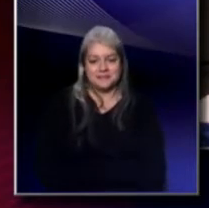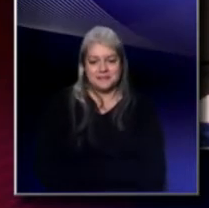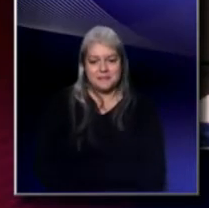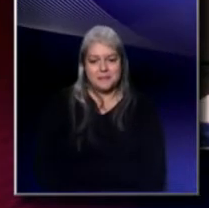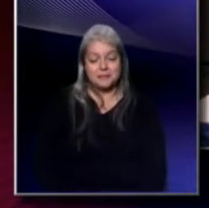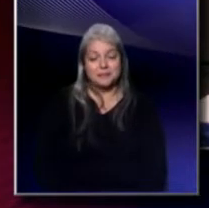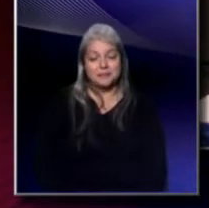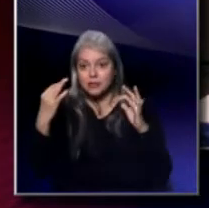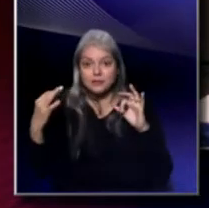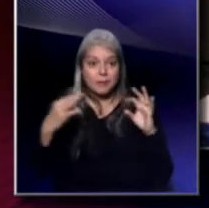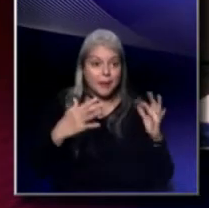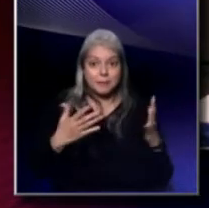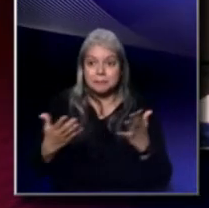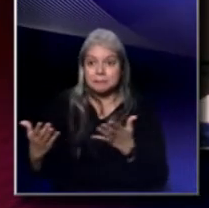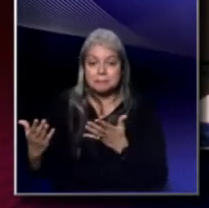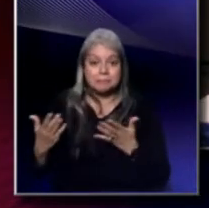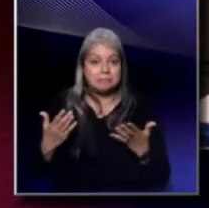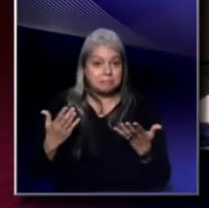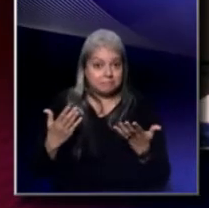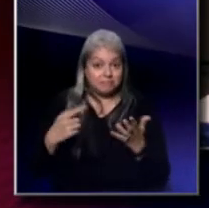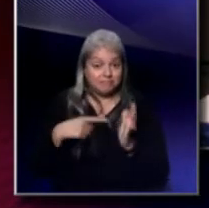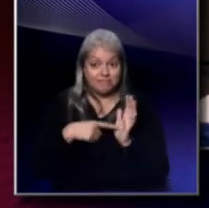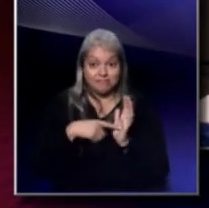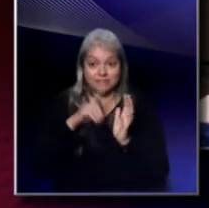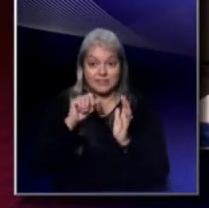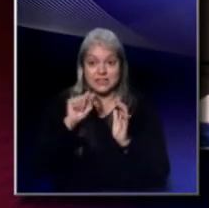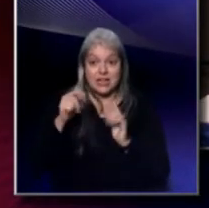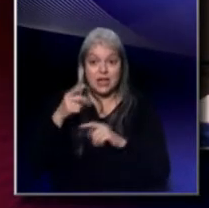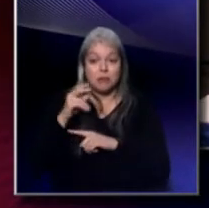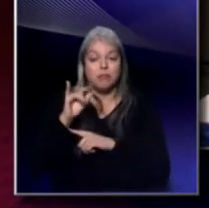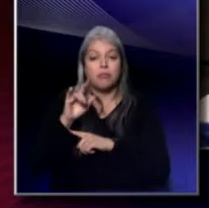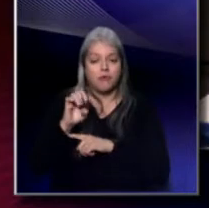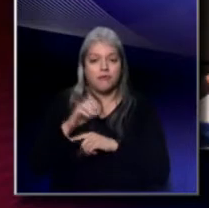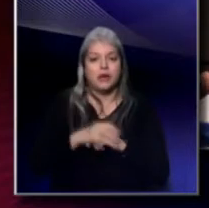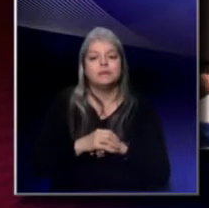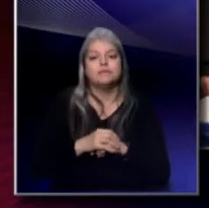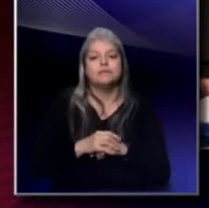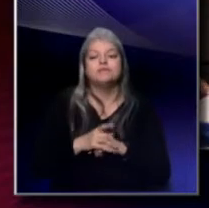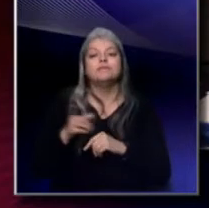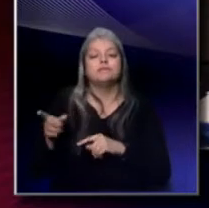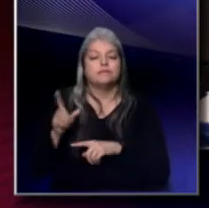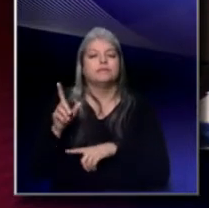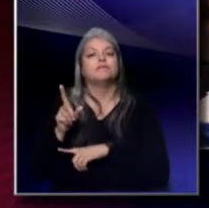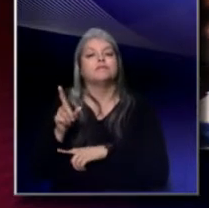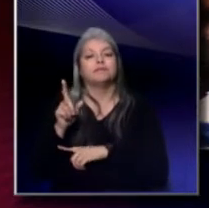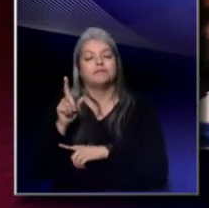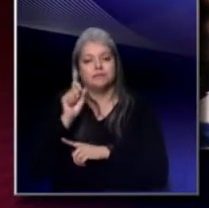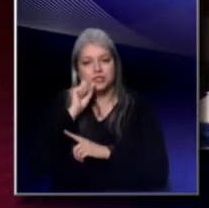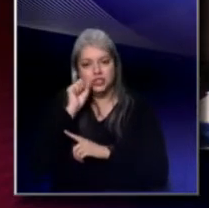So before I'm about this. Yes, I'd like to make a comment. This is Shelley.